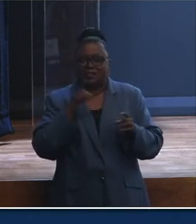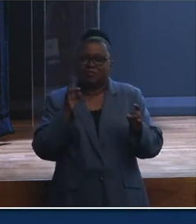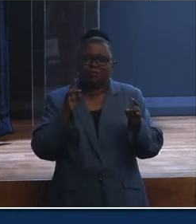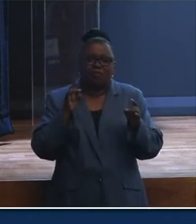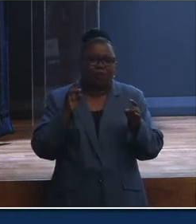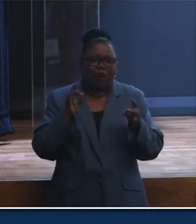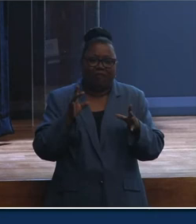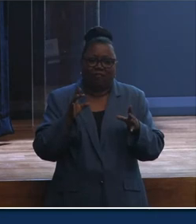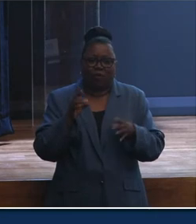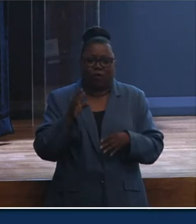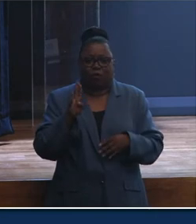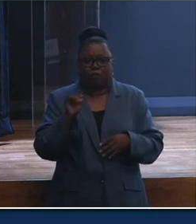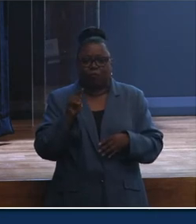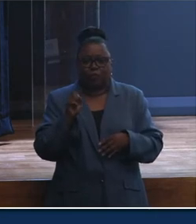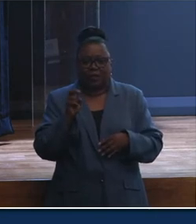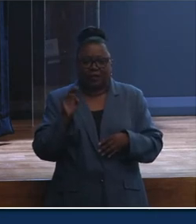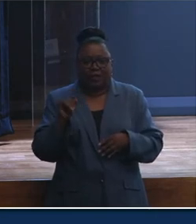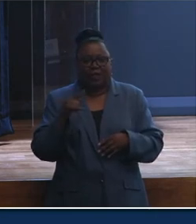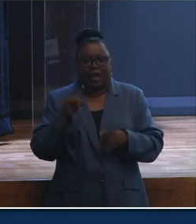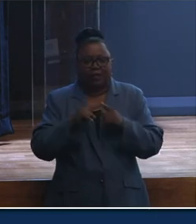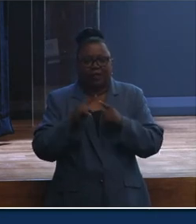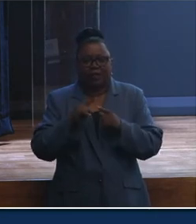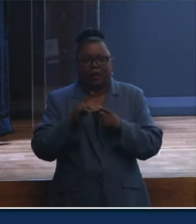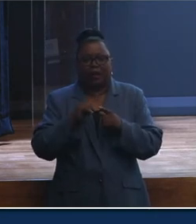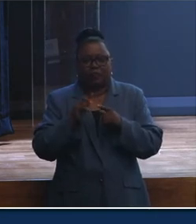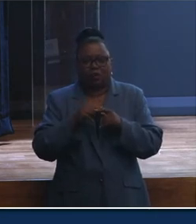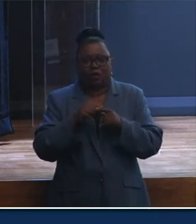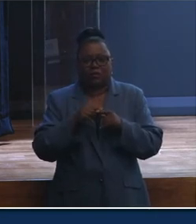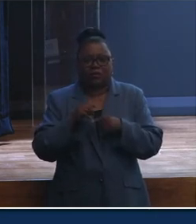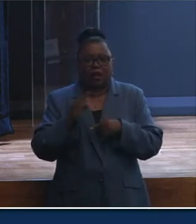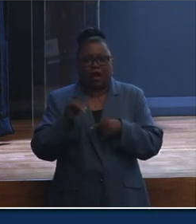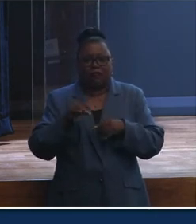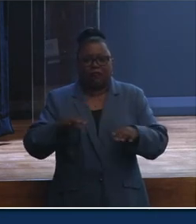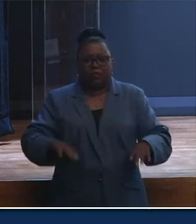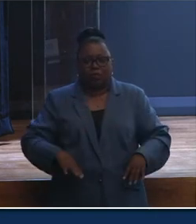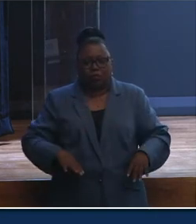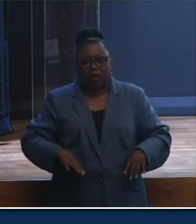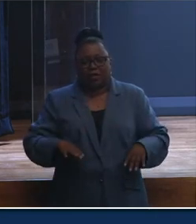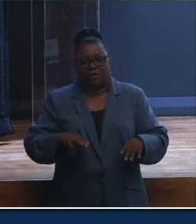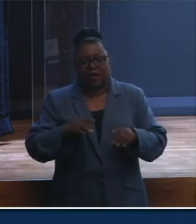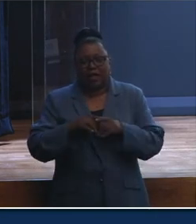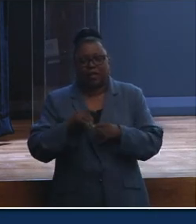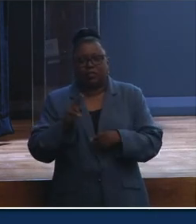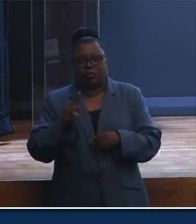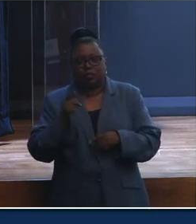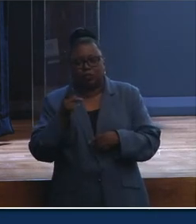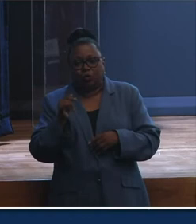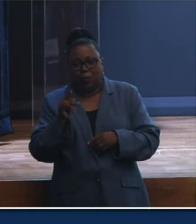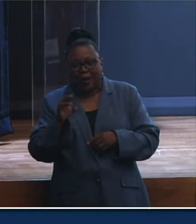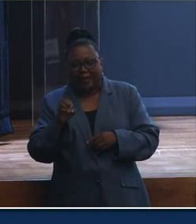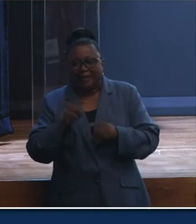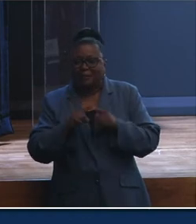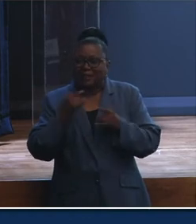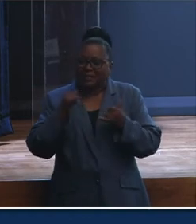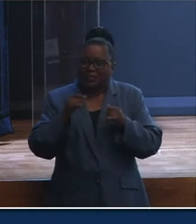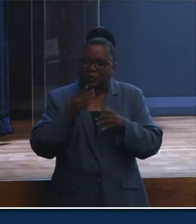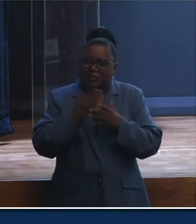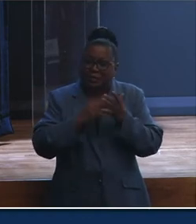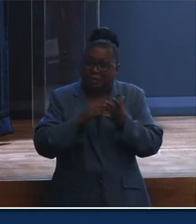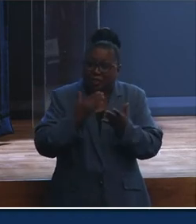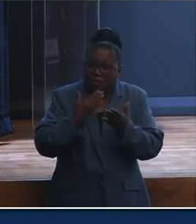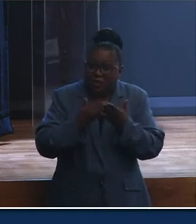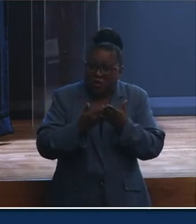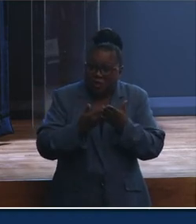awful. Upset against the backdrop, of course, of the Russia horrors in Ukraine. But if there is something